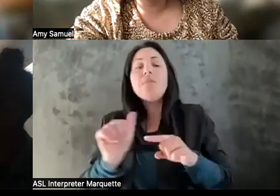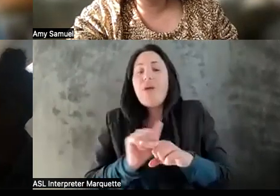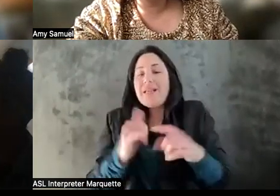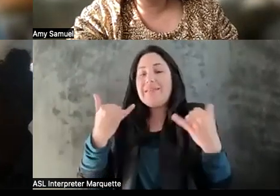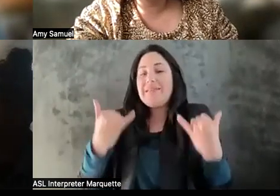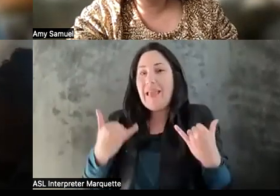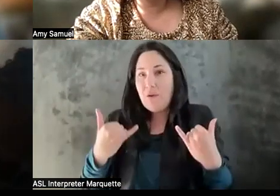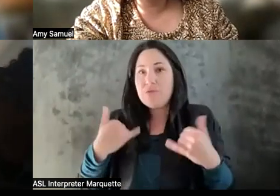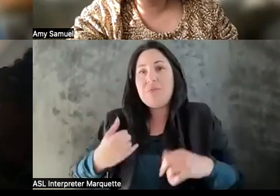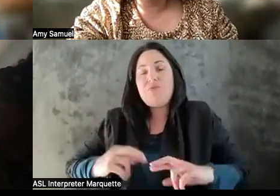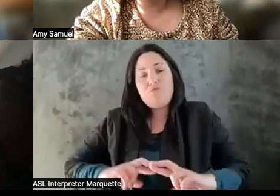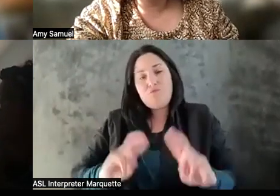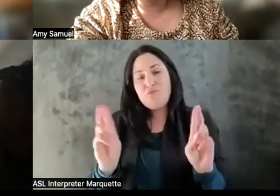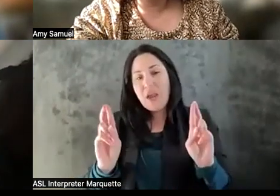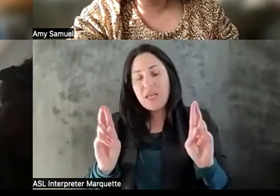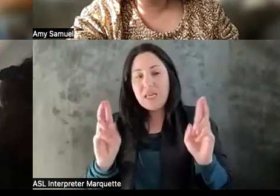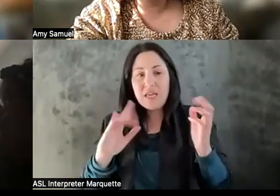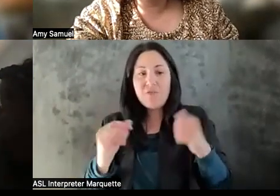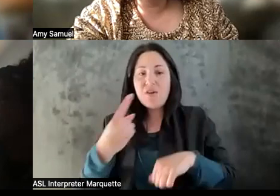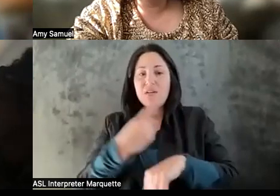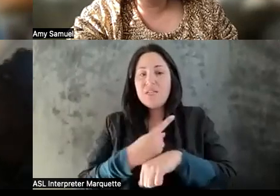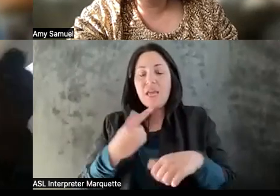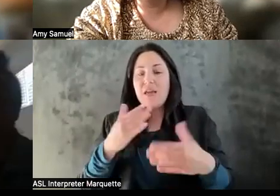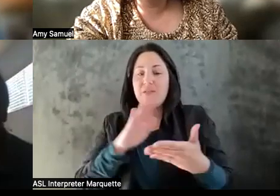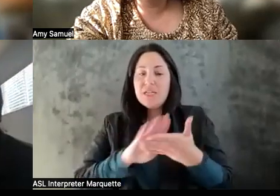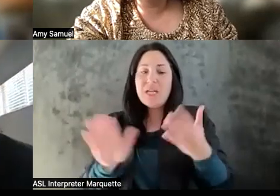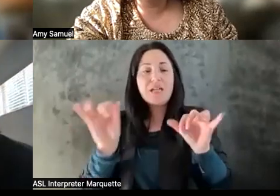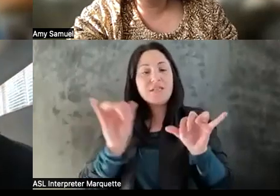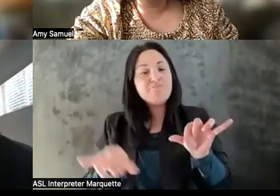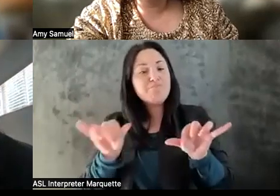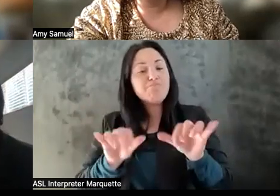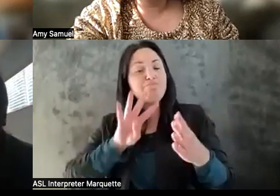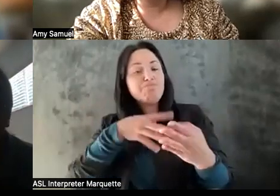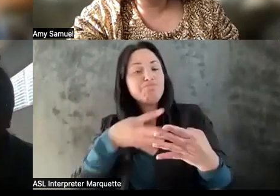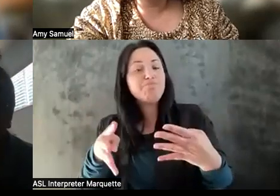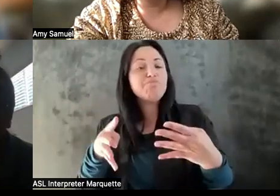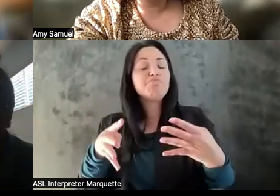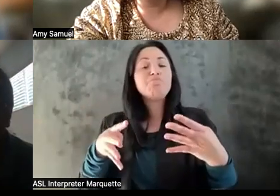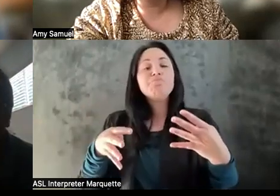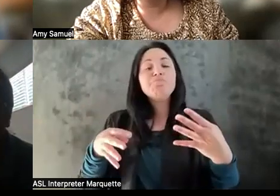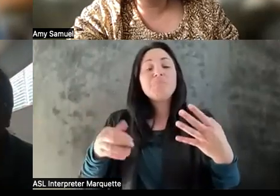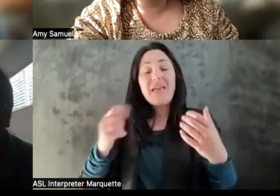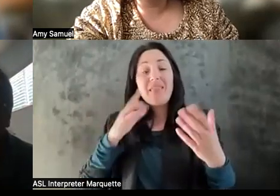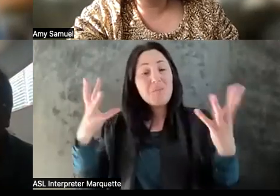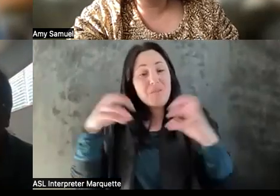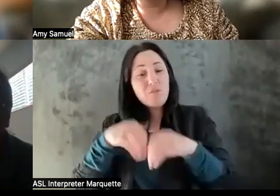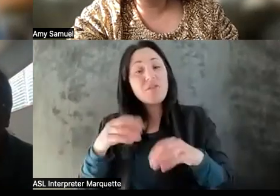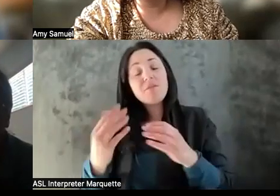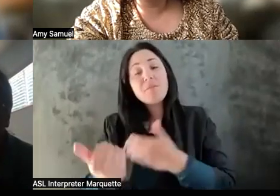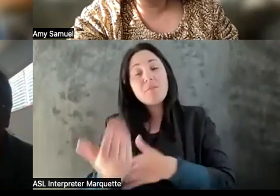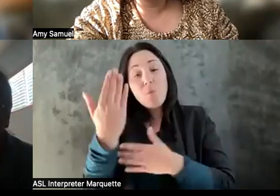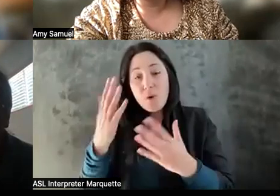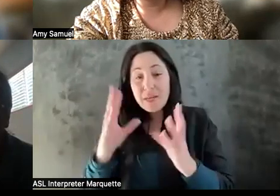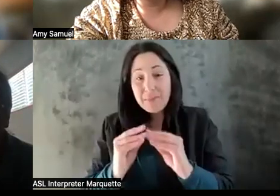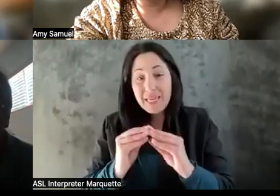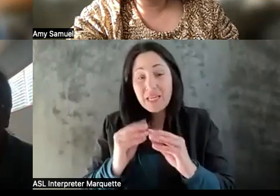can start our days with a nice routine, and that they can be part of the morning meeting. And we talk about socio-emotional